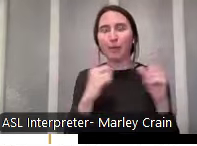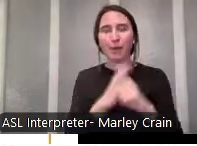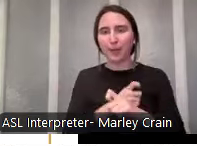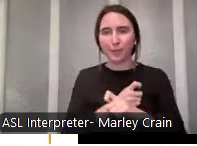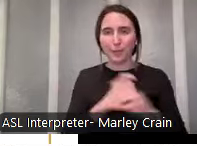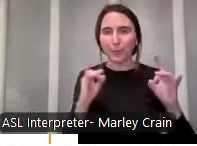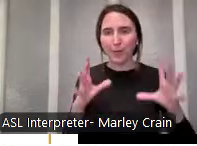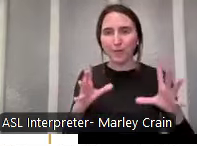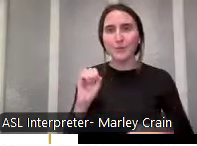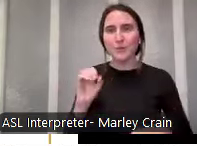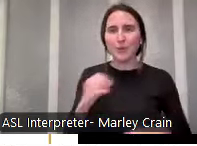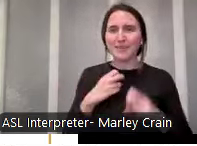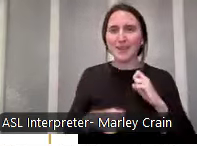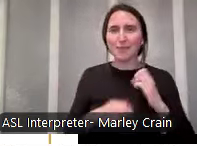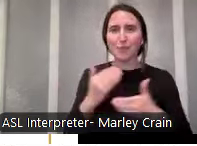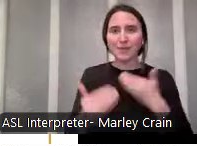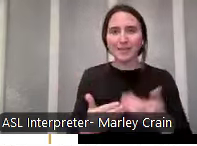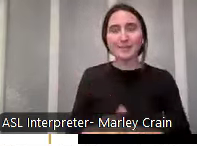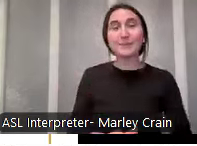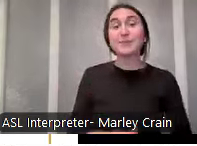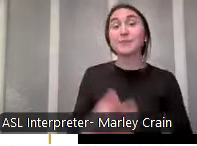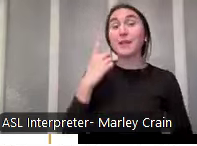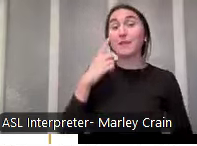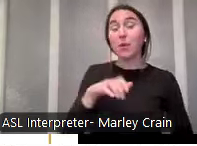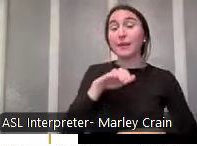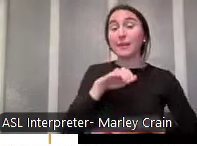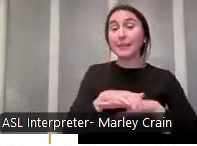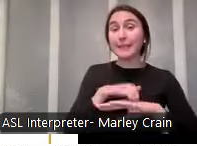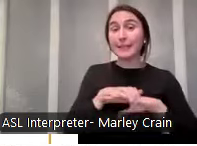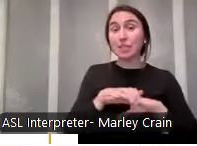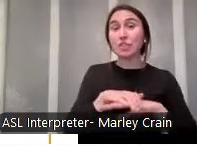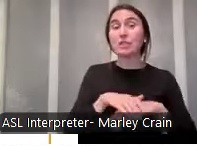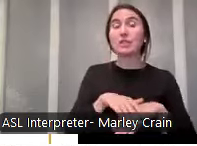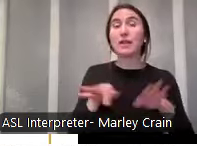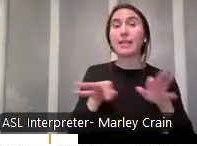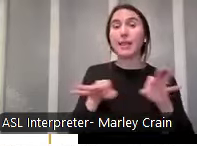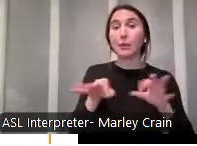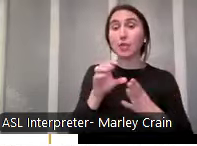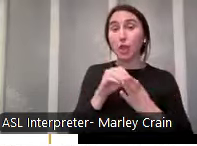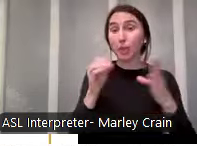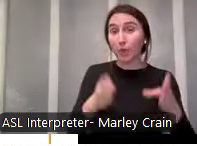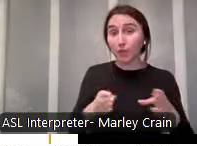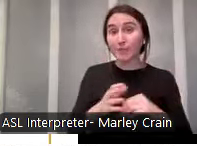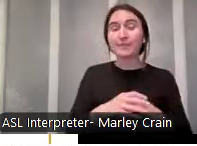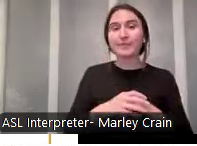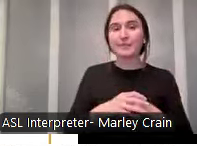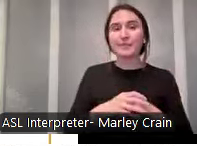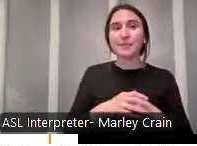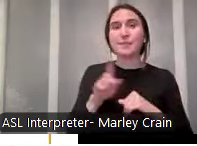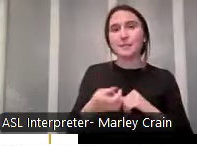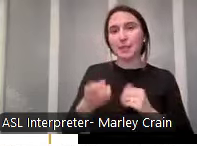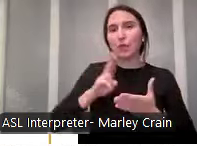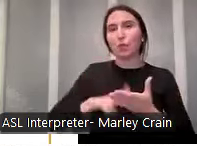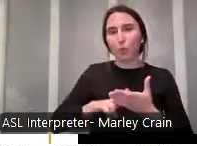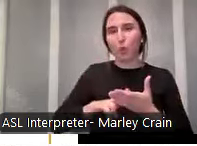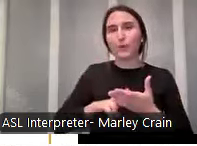For English language learners, so for students that are learning English, they have to be enrolled in one of these 3 programs